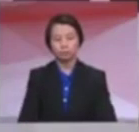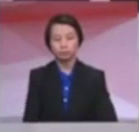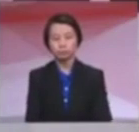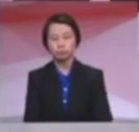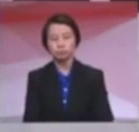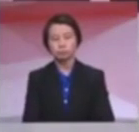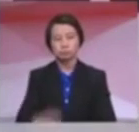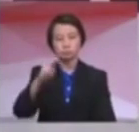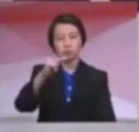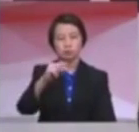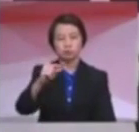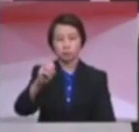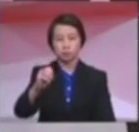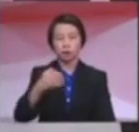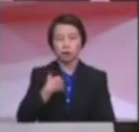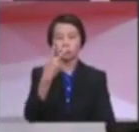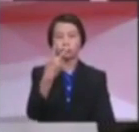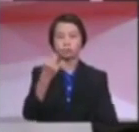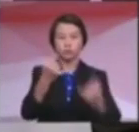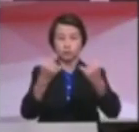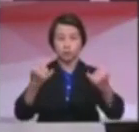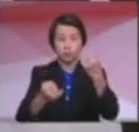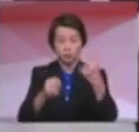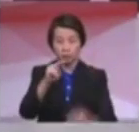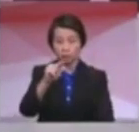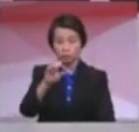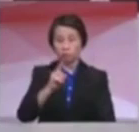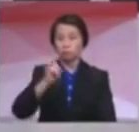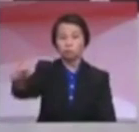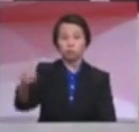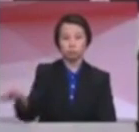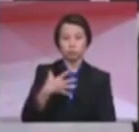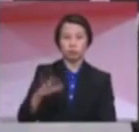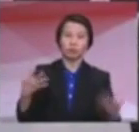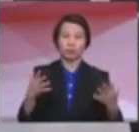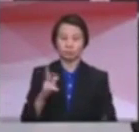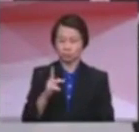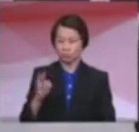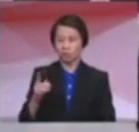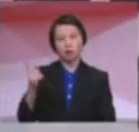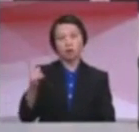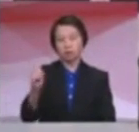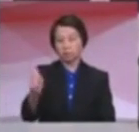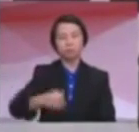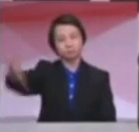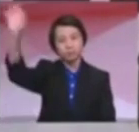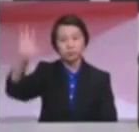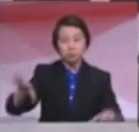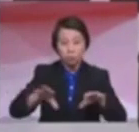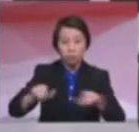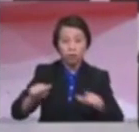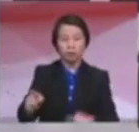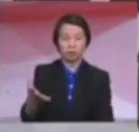That's why the NGO, there's two forms of NGOs. One, they go on their own without informing the Ministry of Health. They just go on their own, they do their